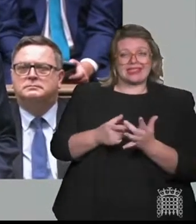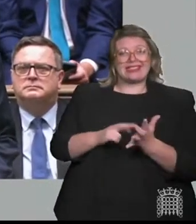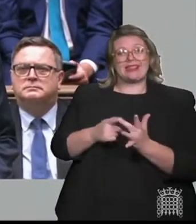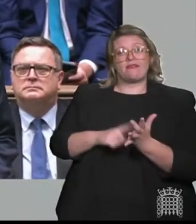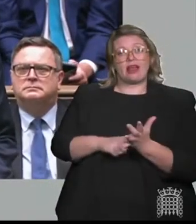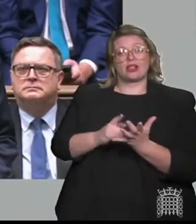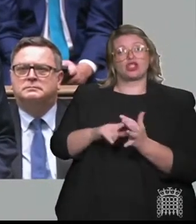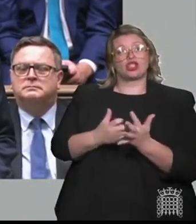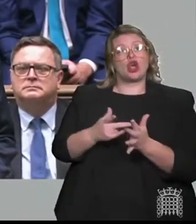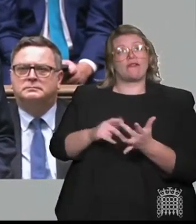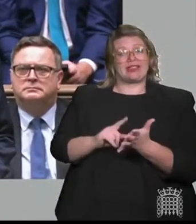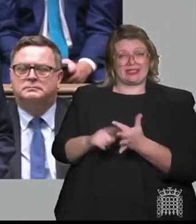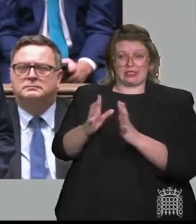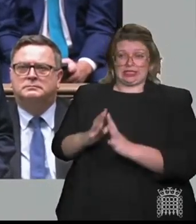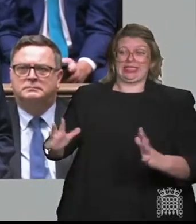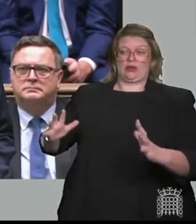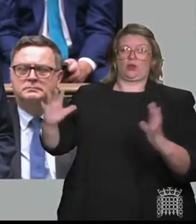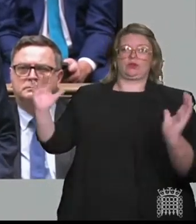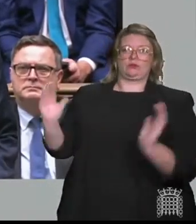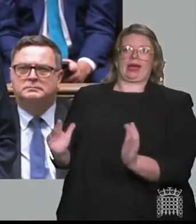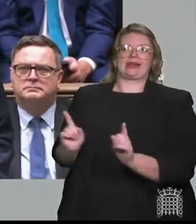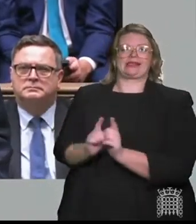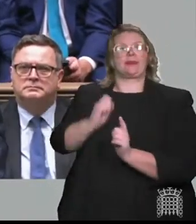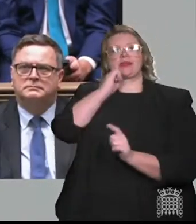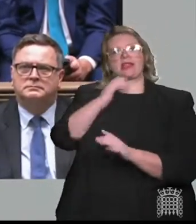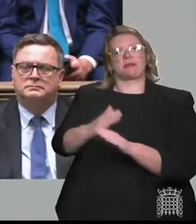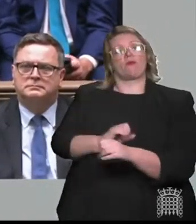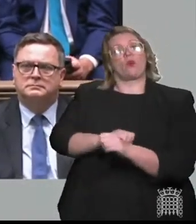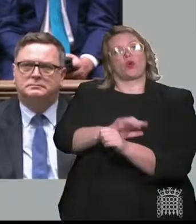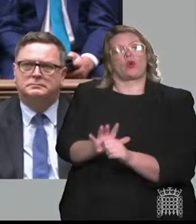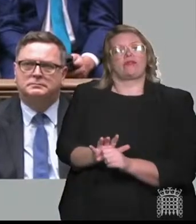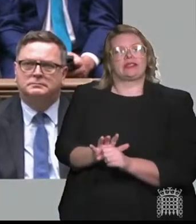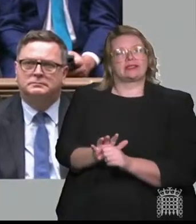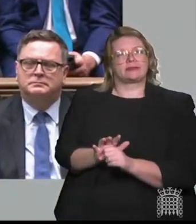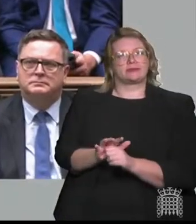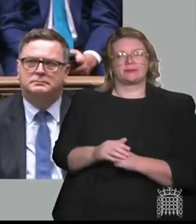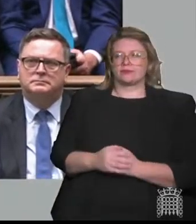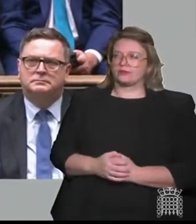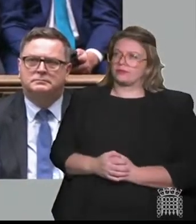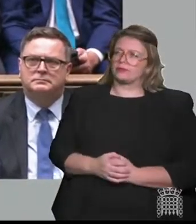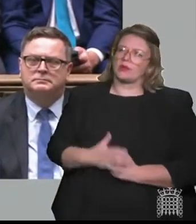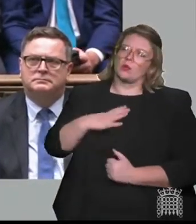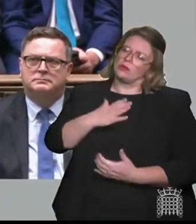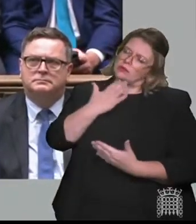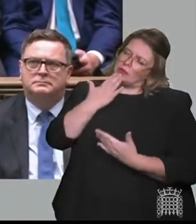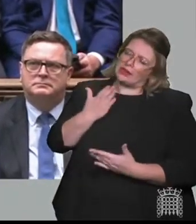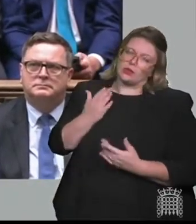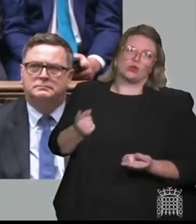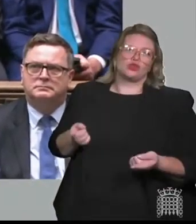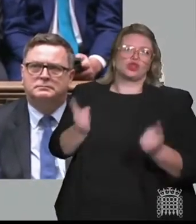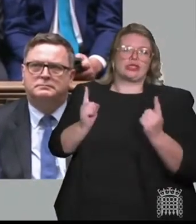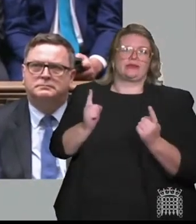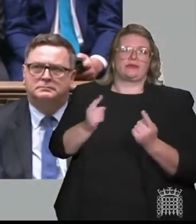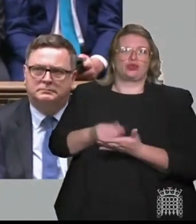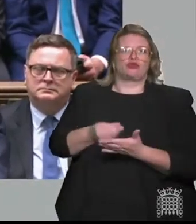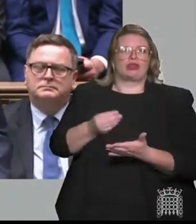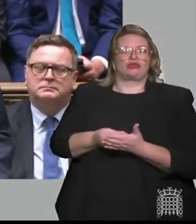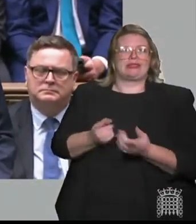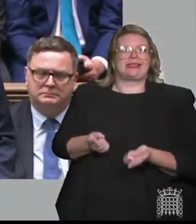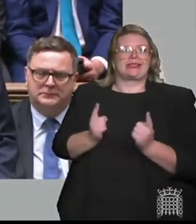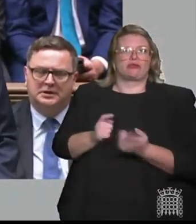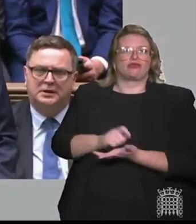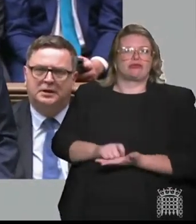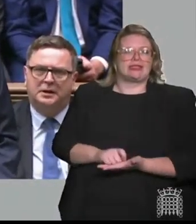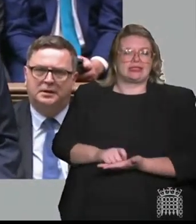to pre-pandemic levels. Today, I pay tribute to my friend, the former Chief Secretary of the Treasury, the Right Honourable Member